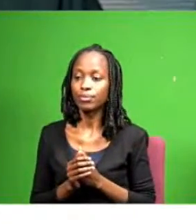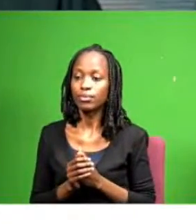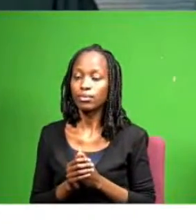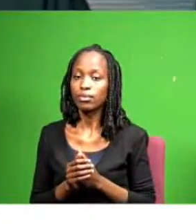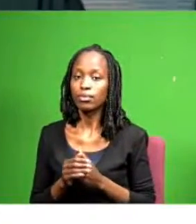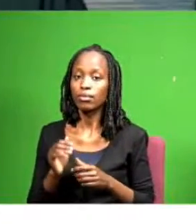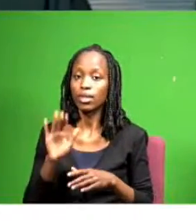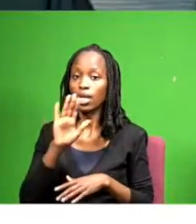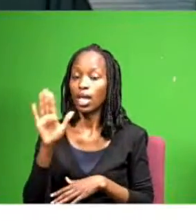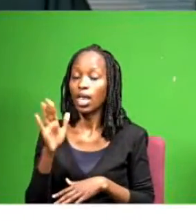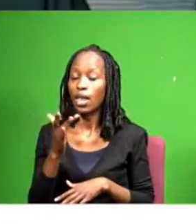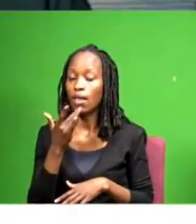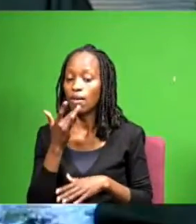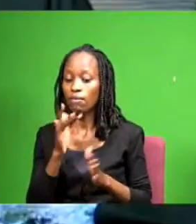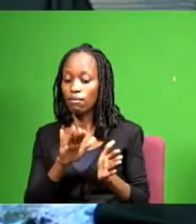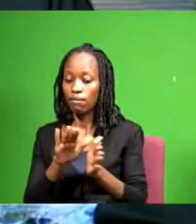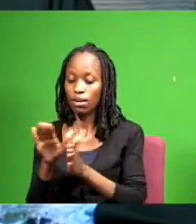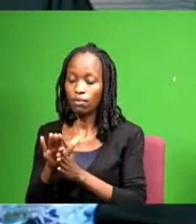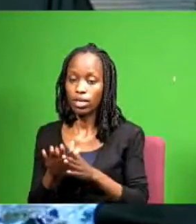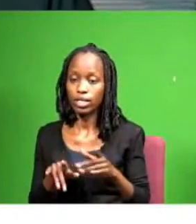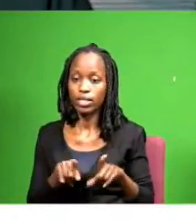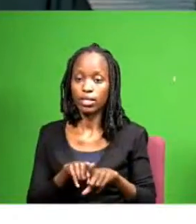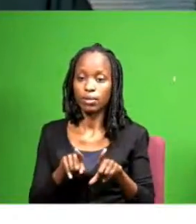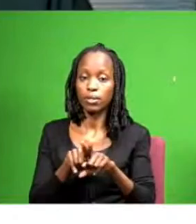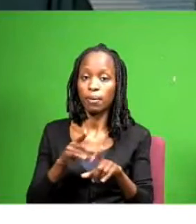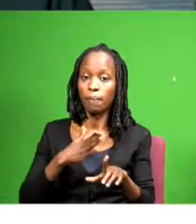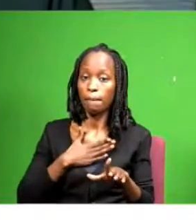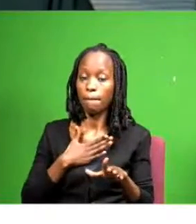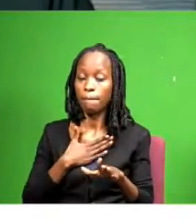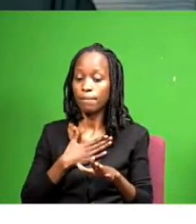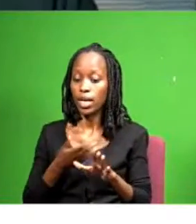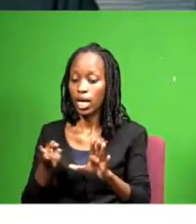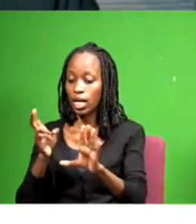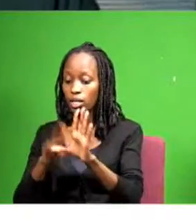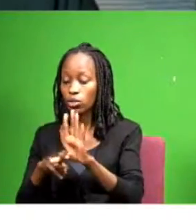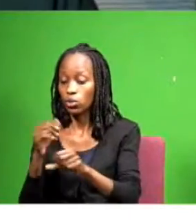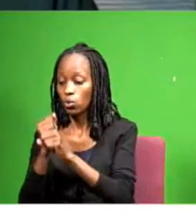favor. And I also join my colleagues